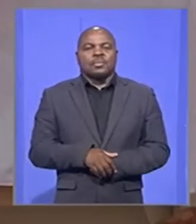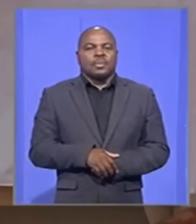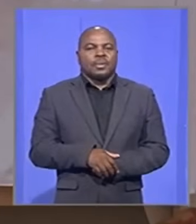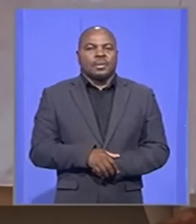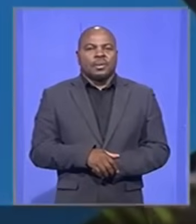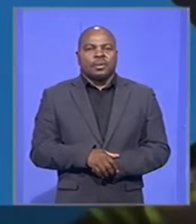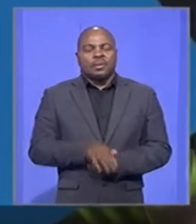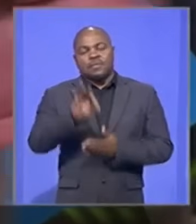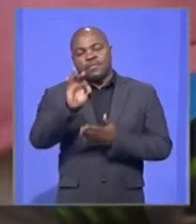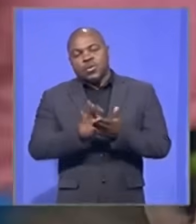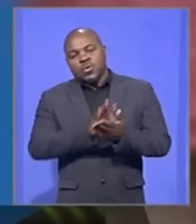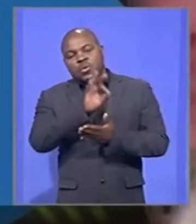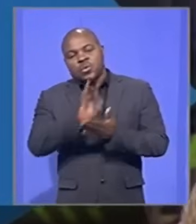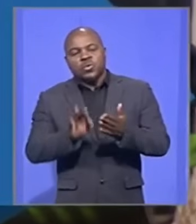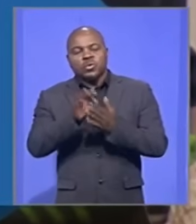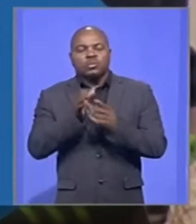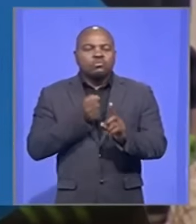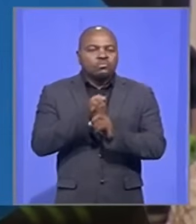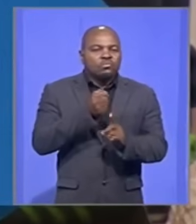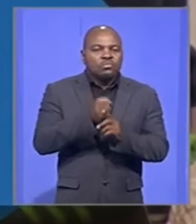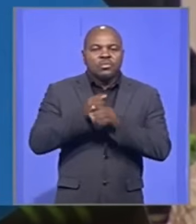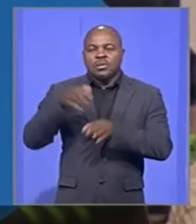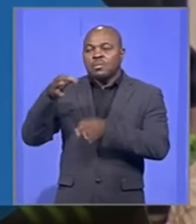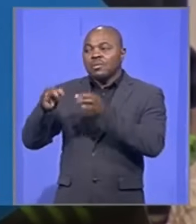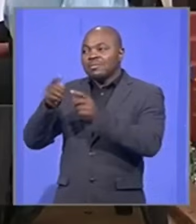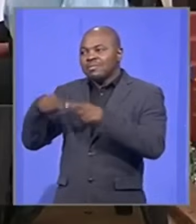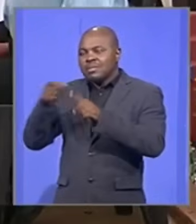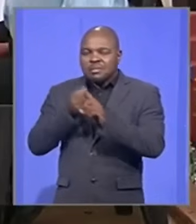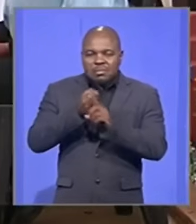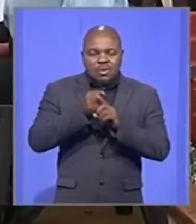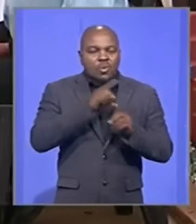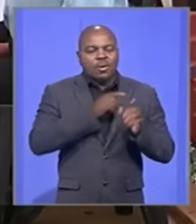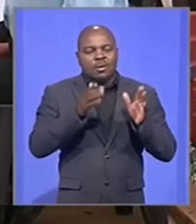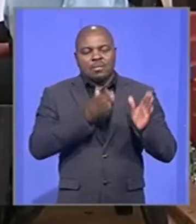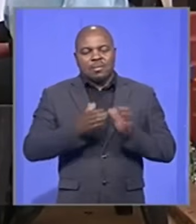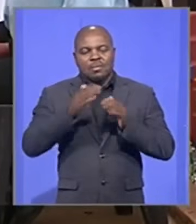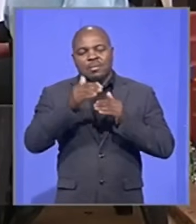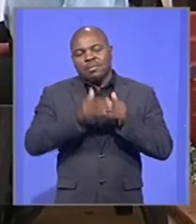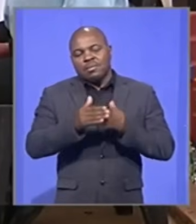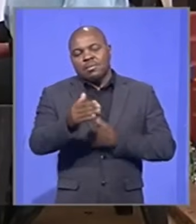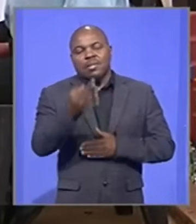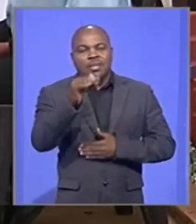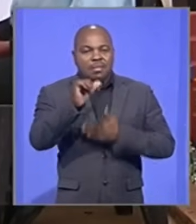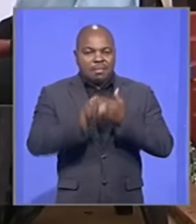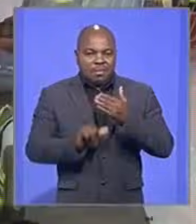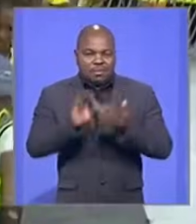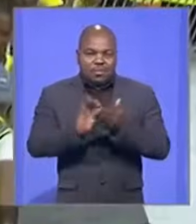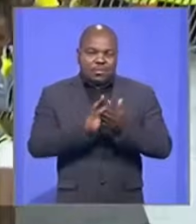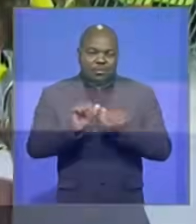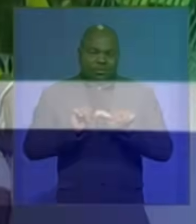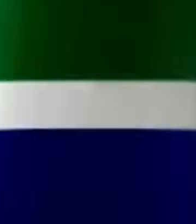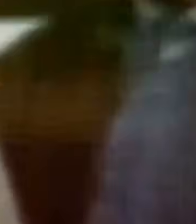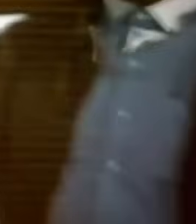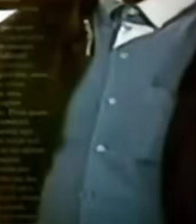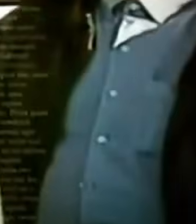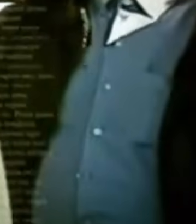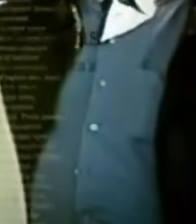Boiketo ba dikgetho ba mekga dipolotiki bo ntse bo ntlafala ho lokisetsa dikgetho tsa naha nakong ya dikgwedi tse 3.